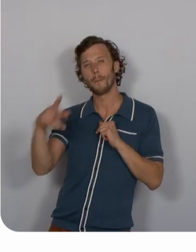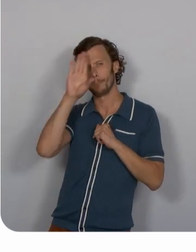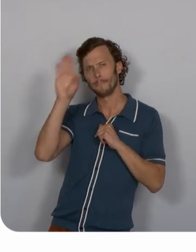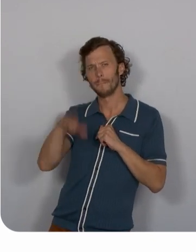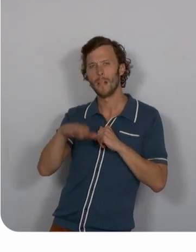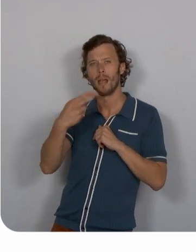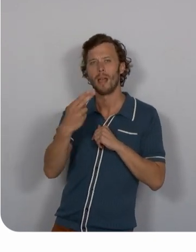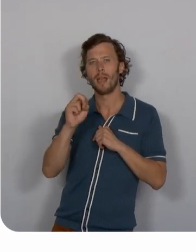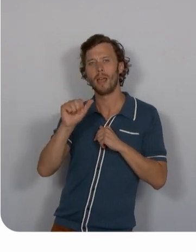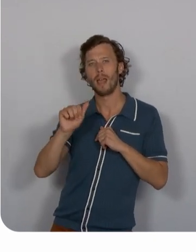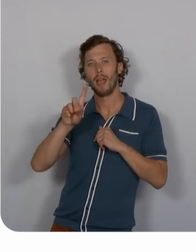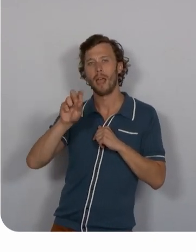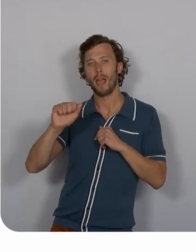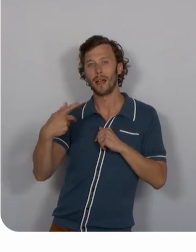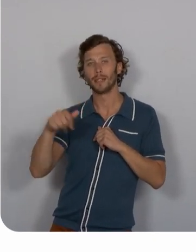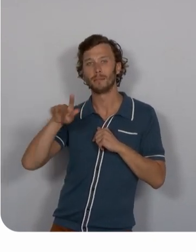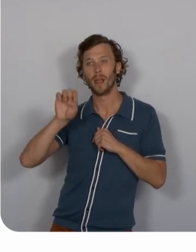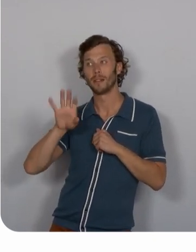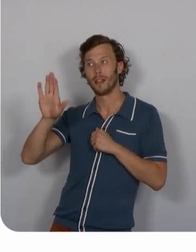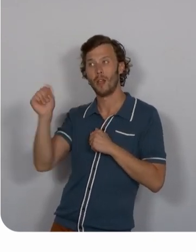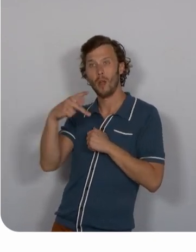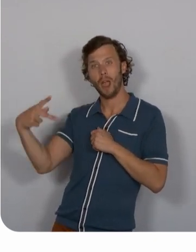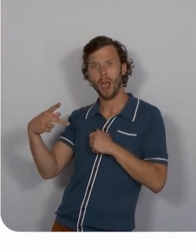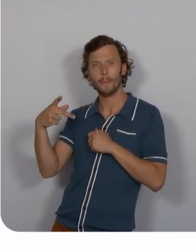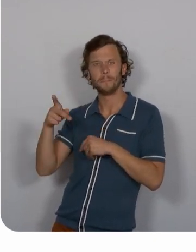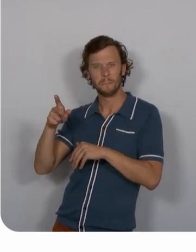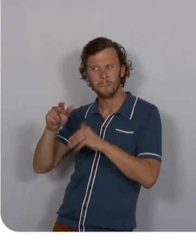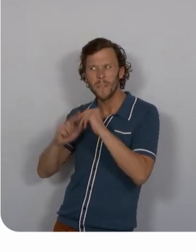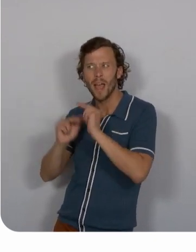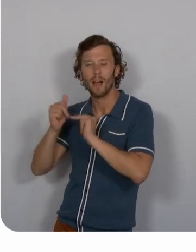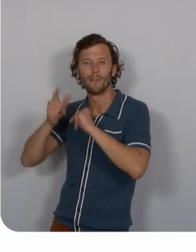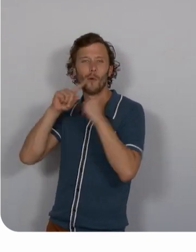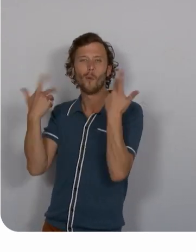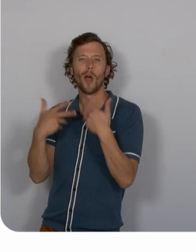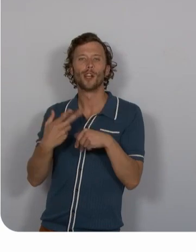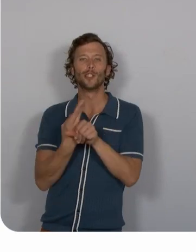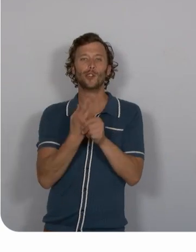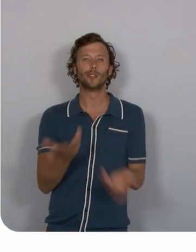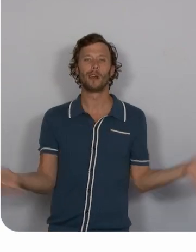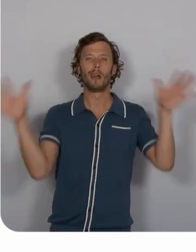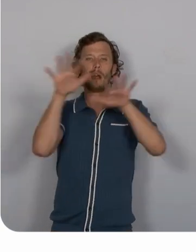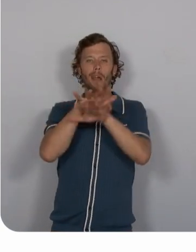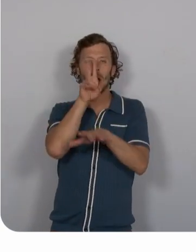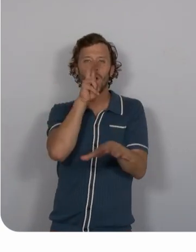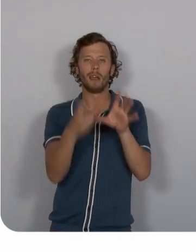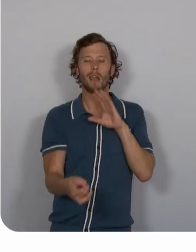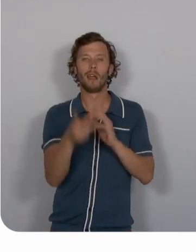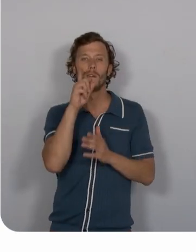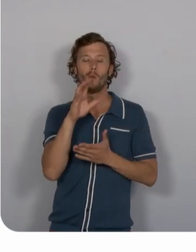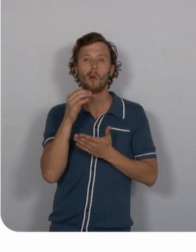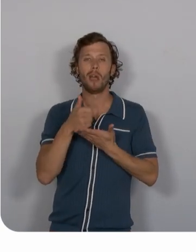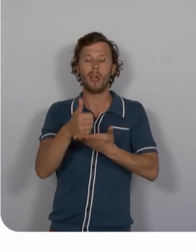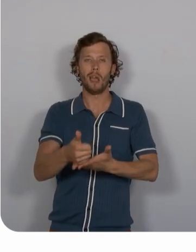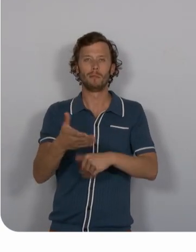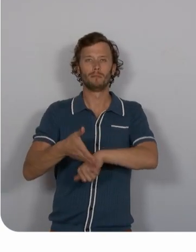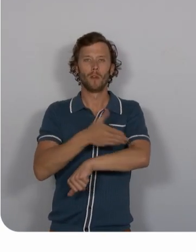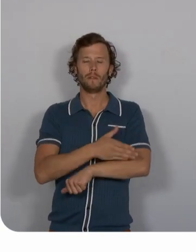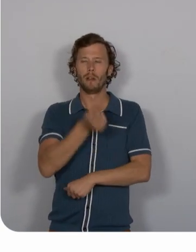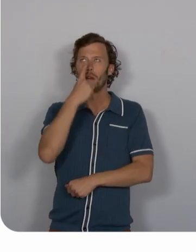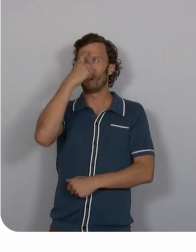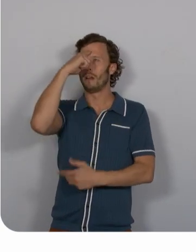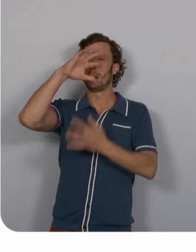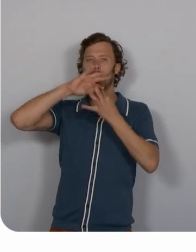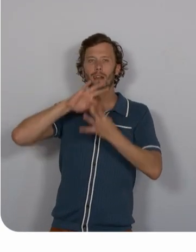great app that uses the immersion of VR to help you be more mindful. Trust